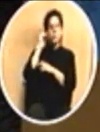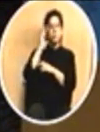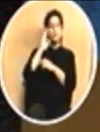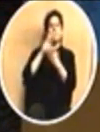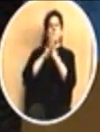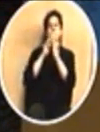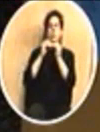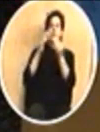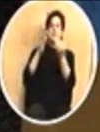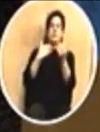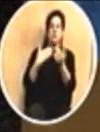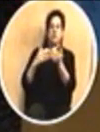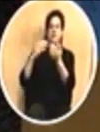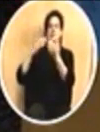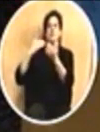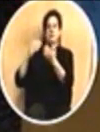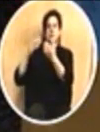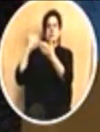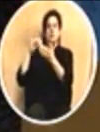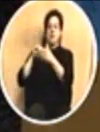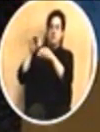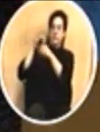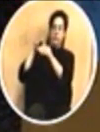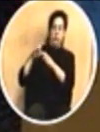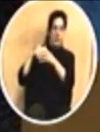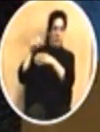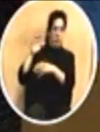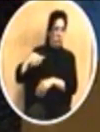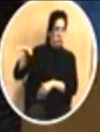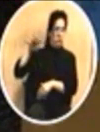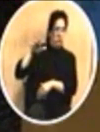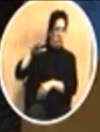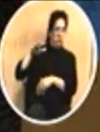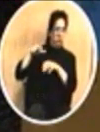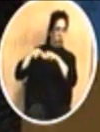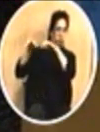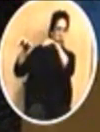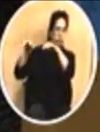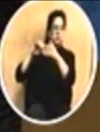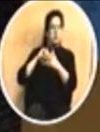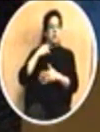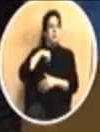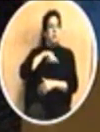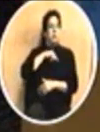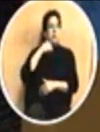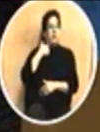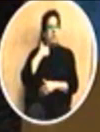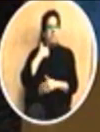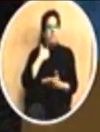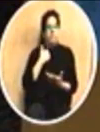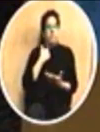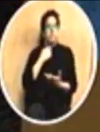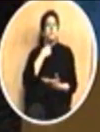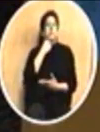easier to forget that the voter is out there and that we have a say in what goes on in